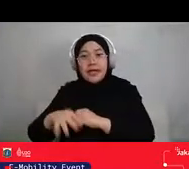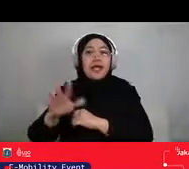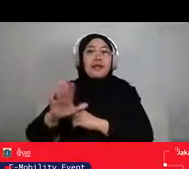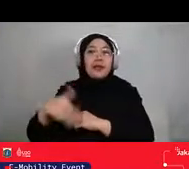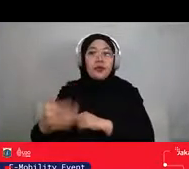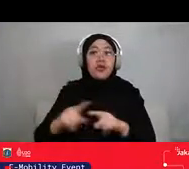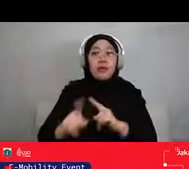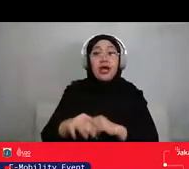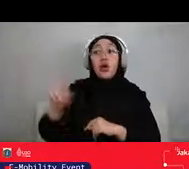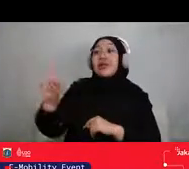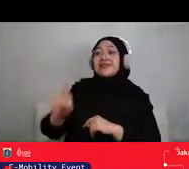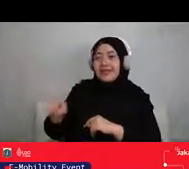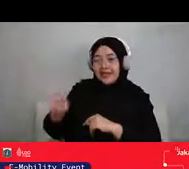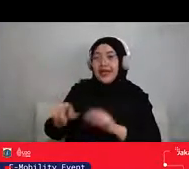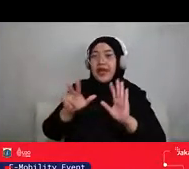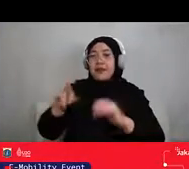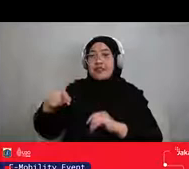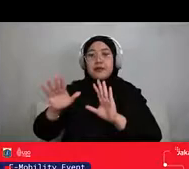annual installments can be